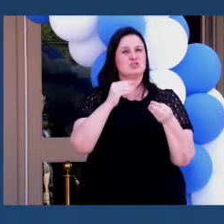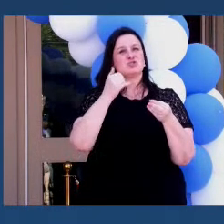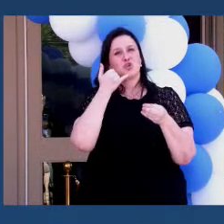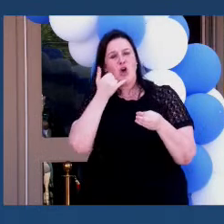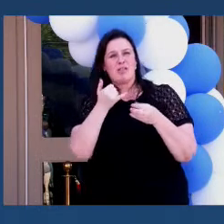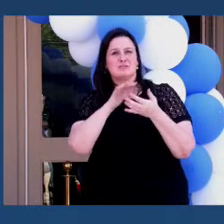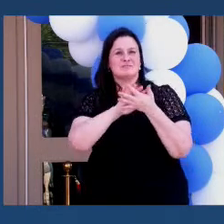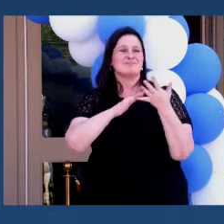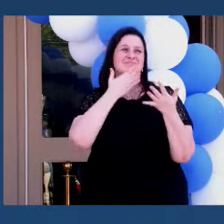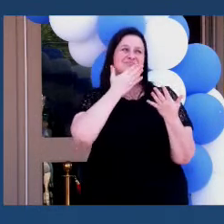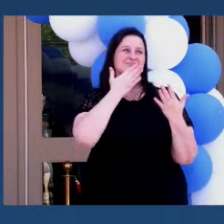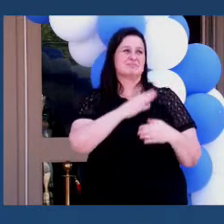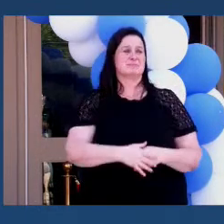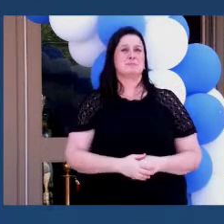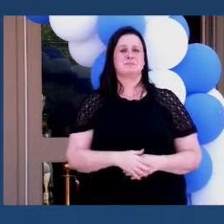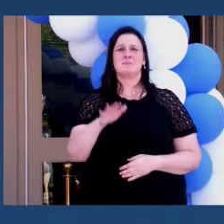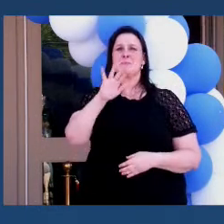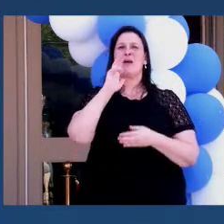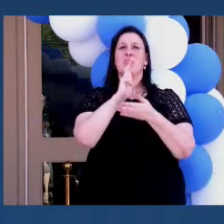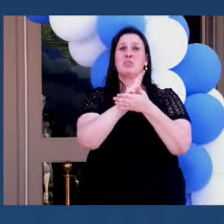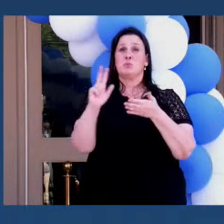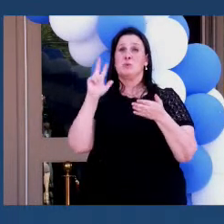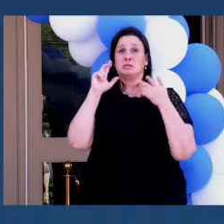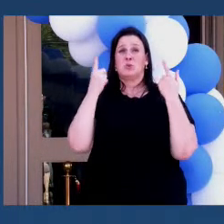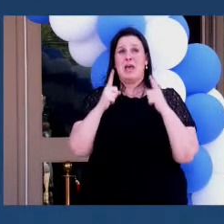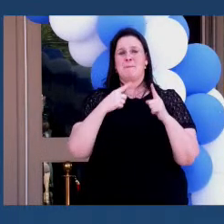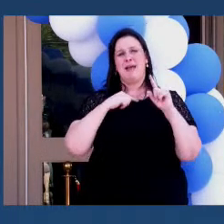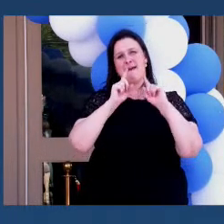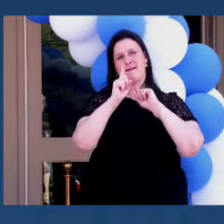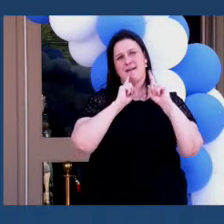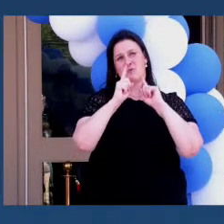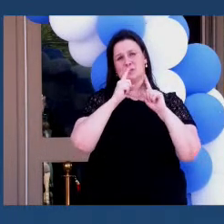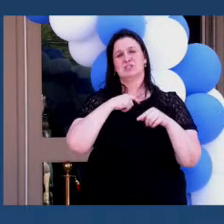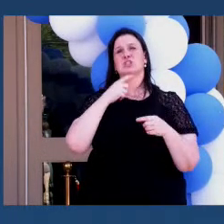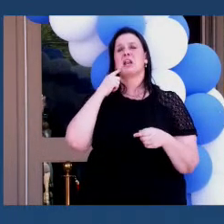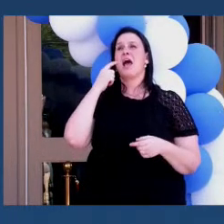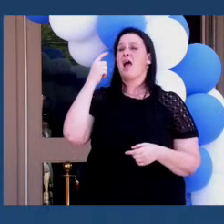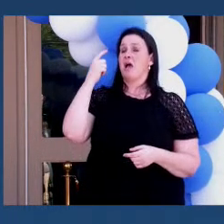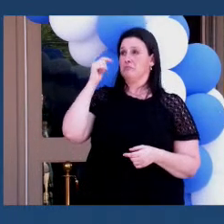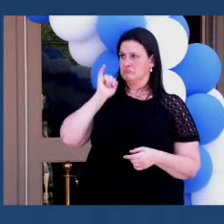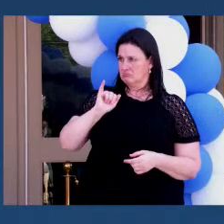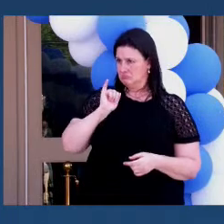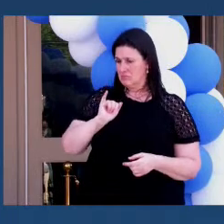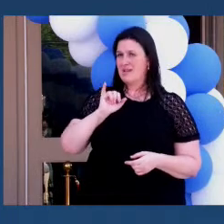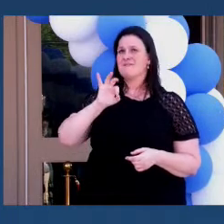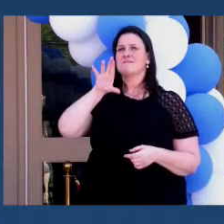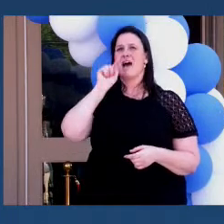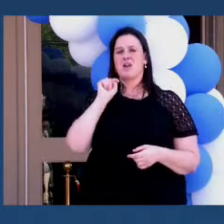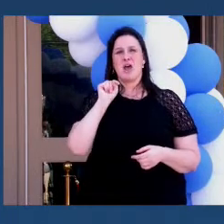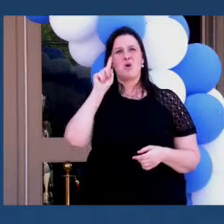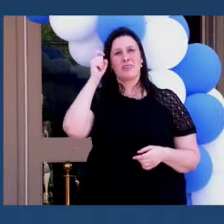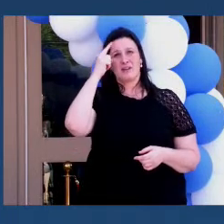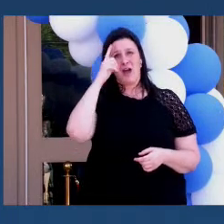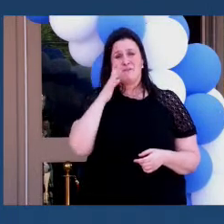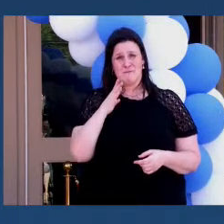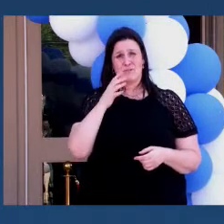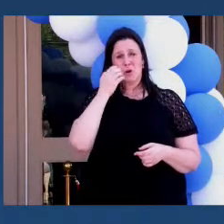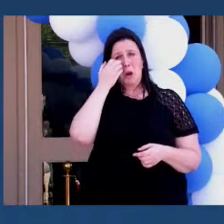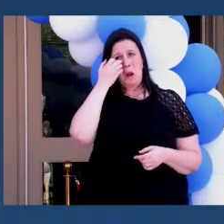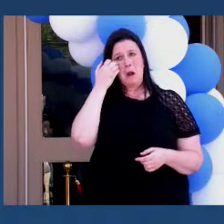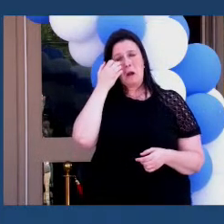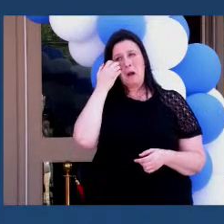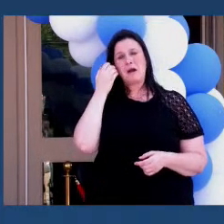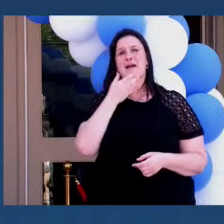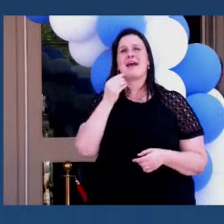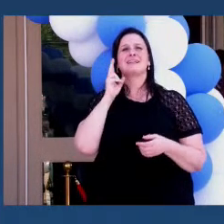About 3 weeks ago, I was having a conversation, and I found out that the governor and